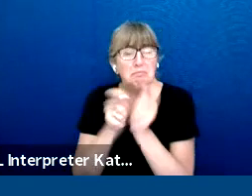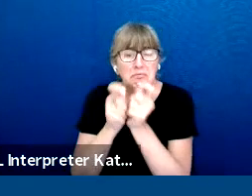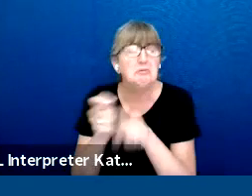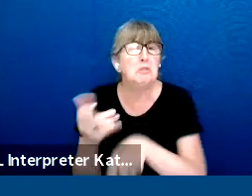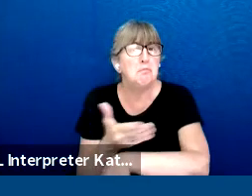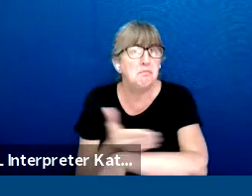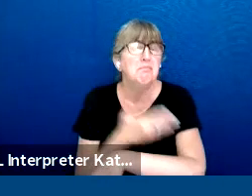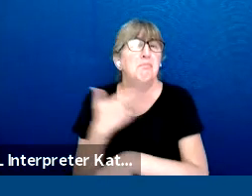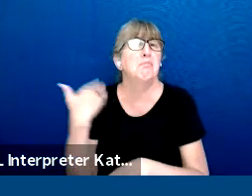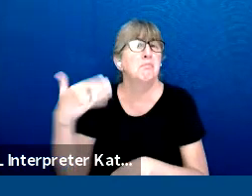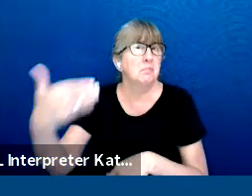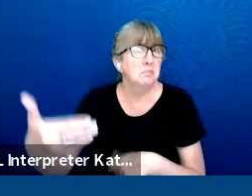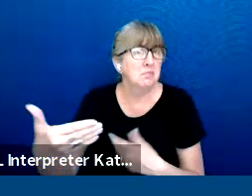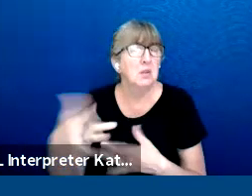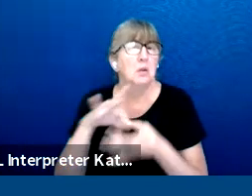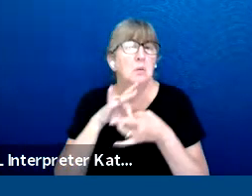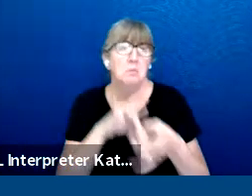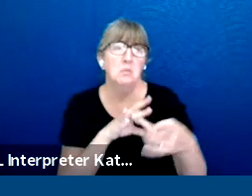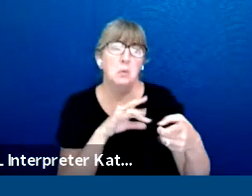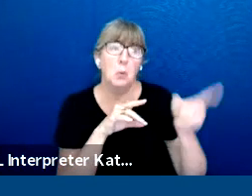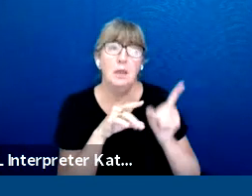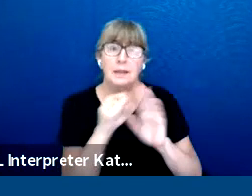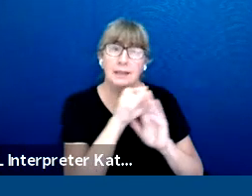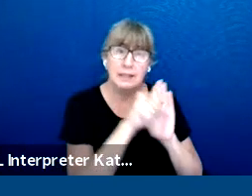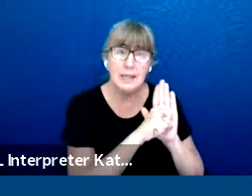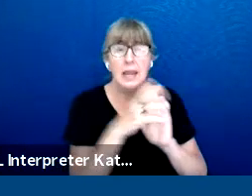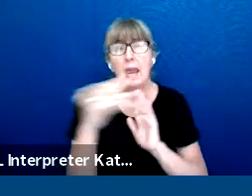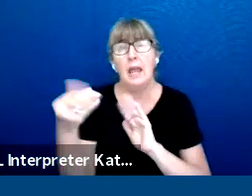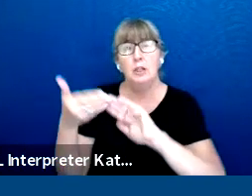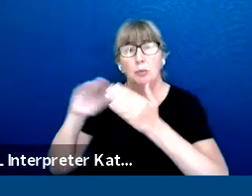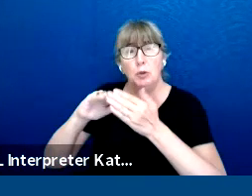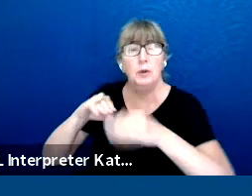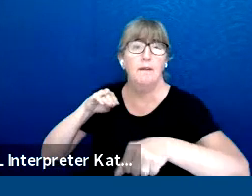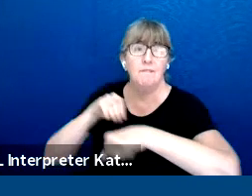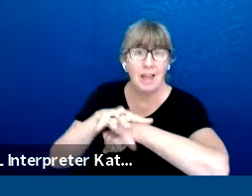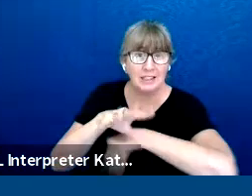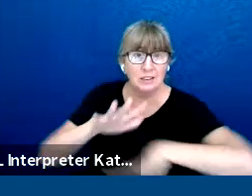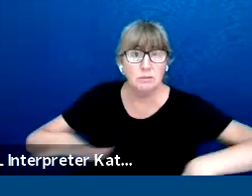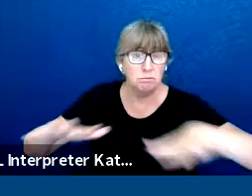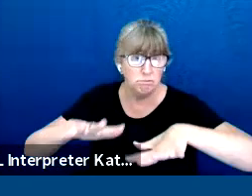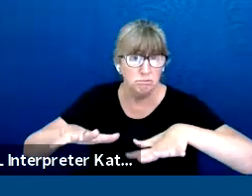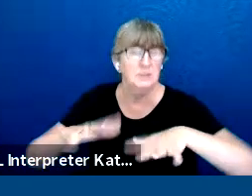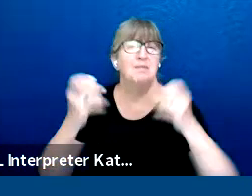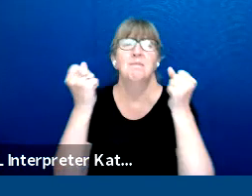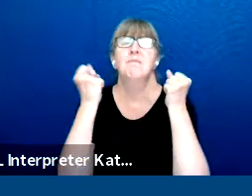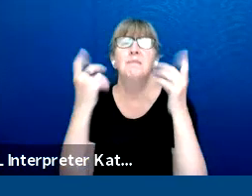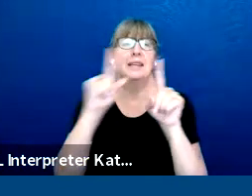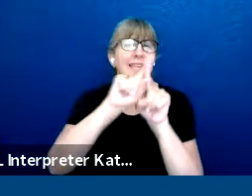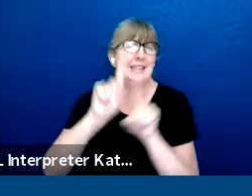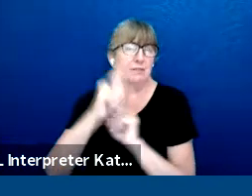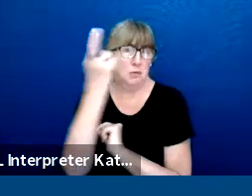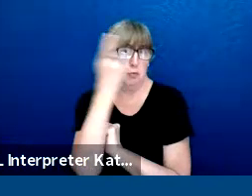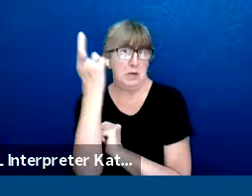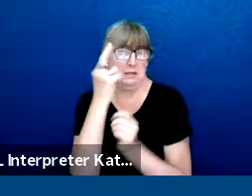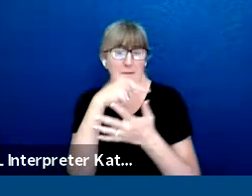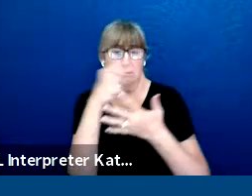in cooperation with the state and the community that's affected. And a lot of different factors go into